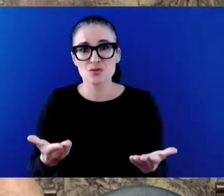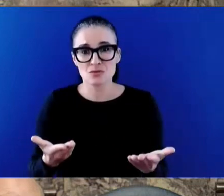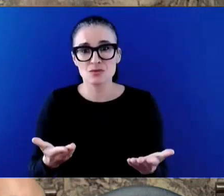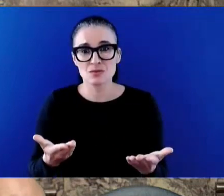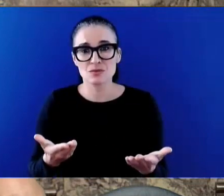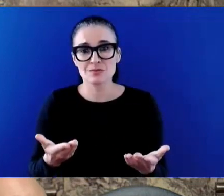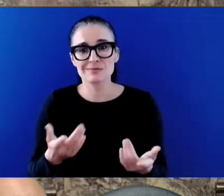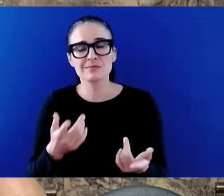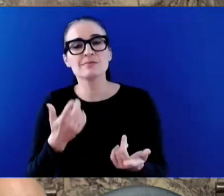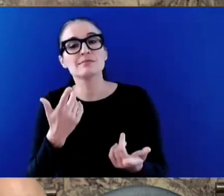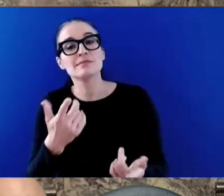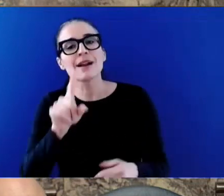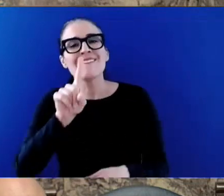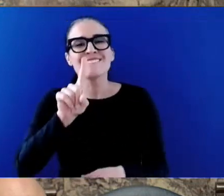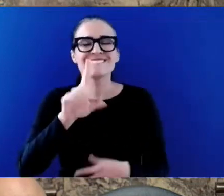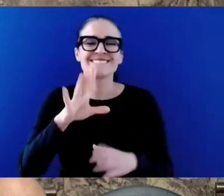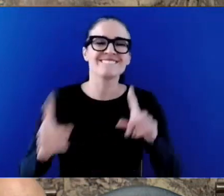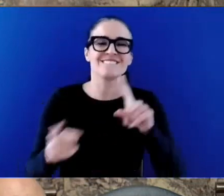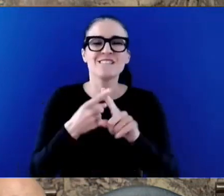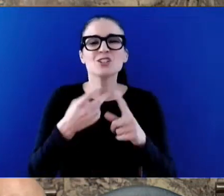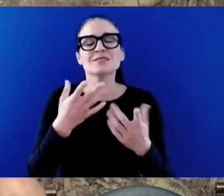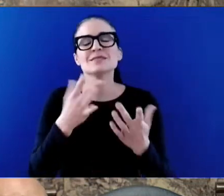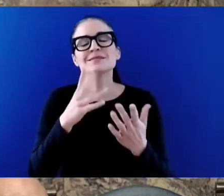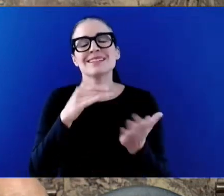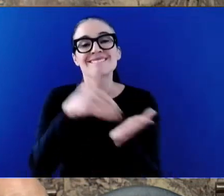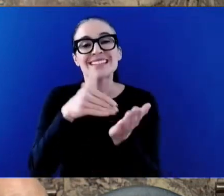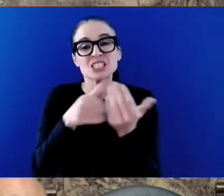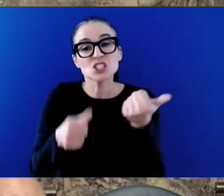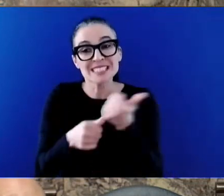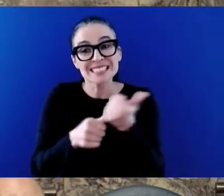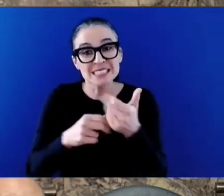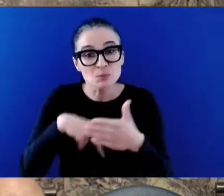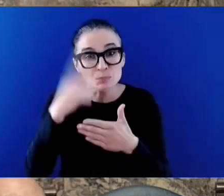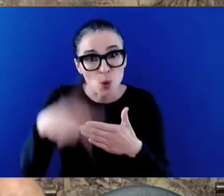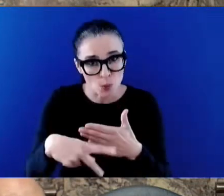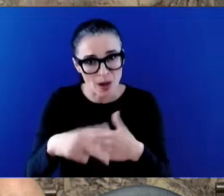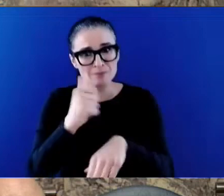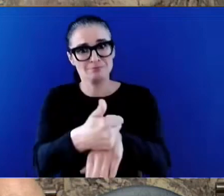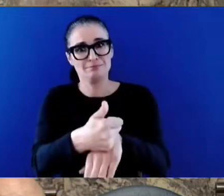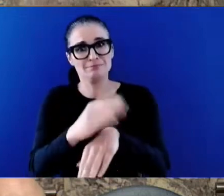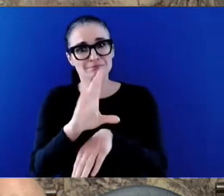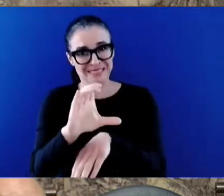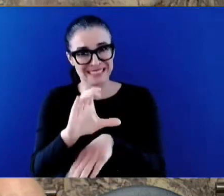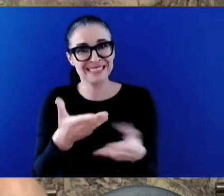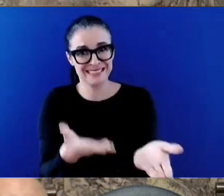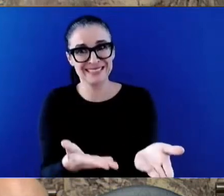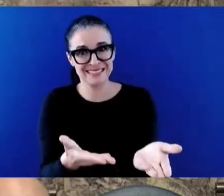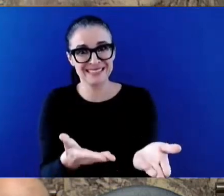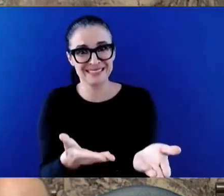associate physicians to the hospital. We are fundamentally committed to Saanich Peninsula Hospital, and we continue to be so.